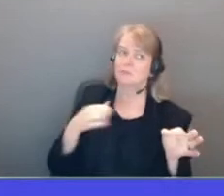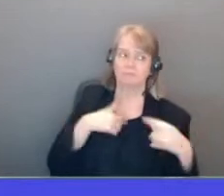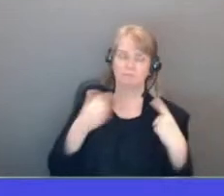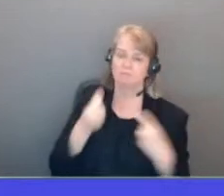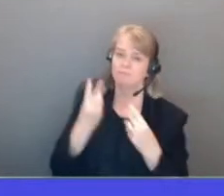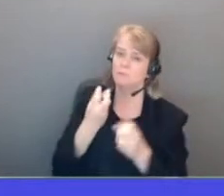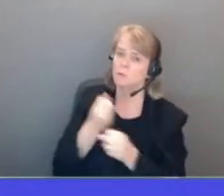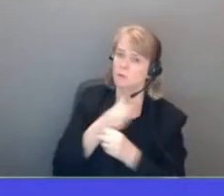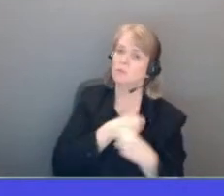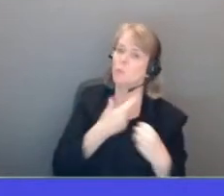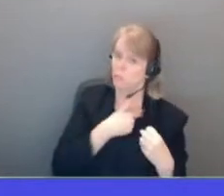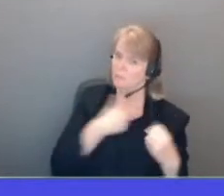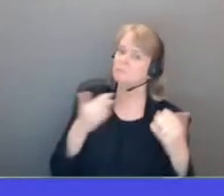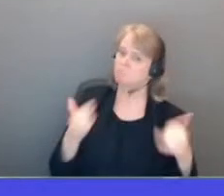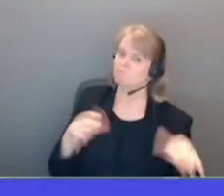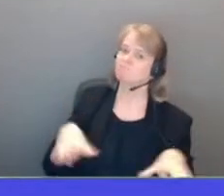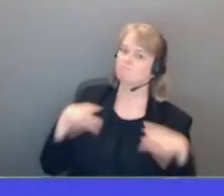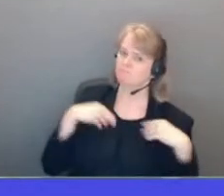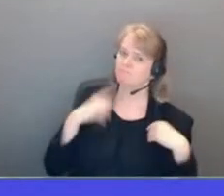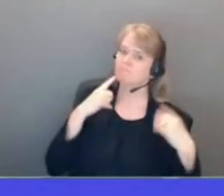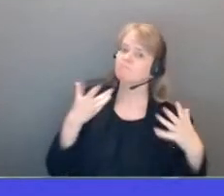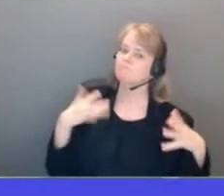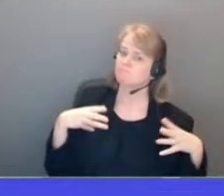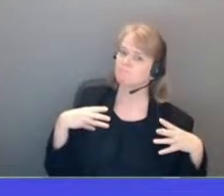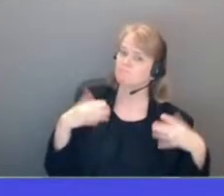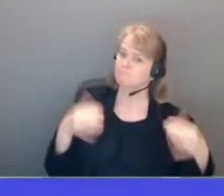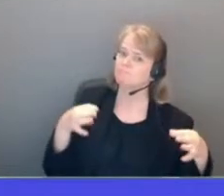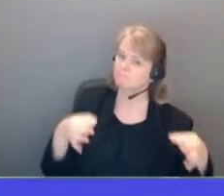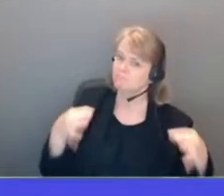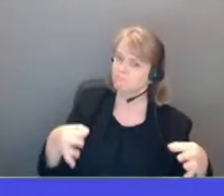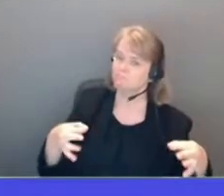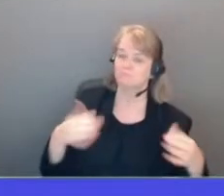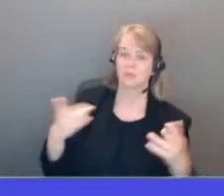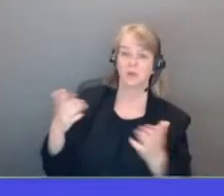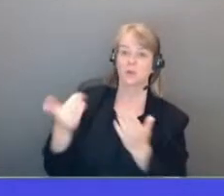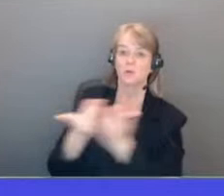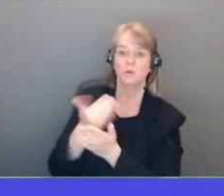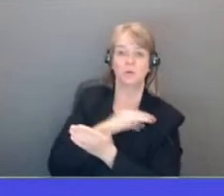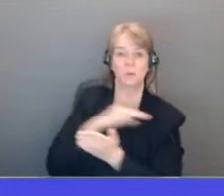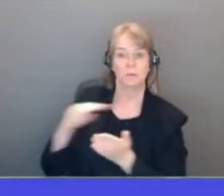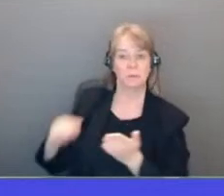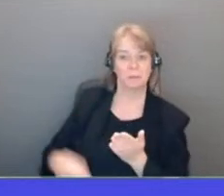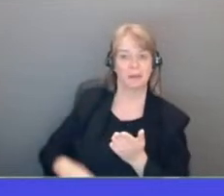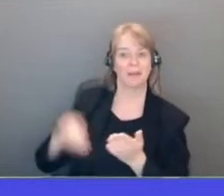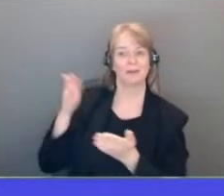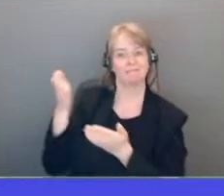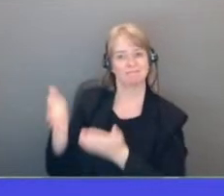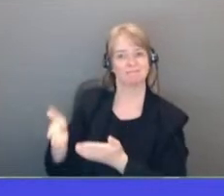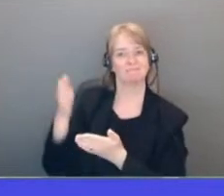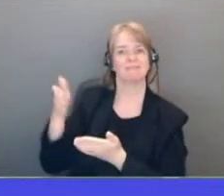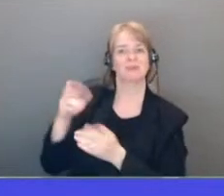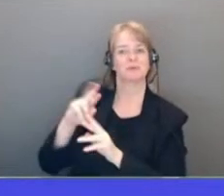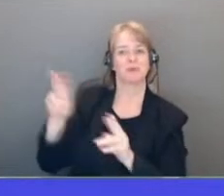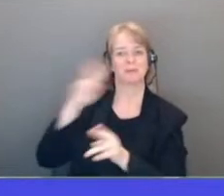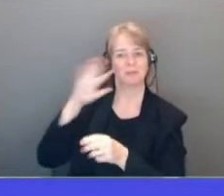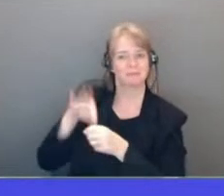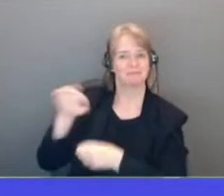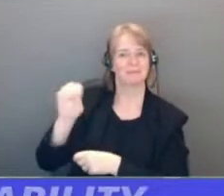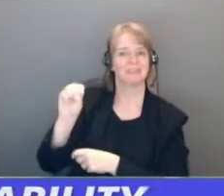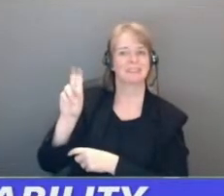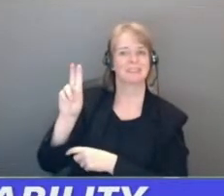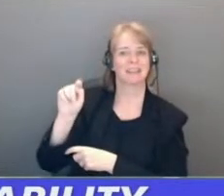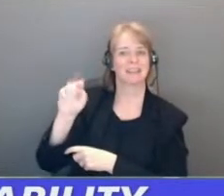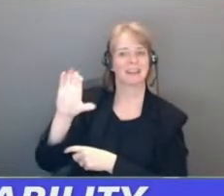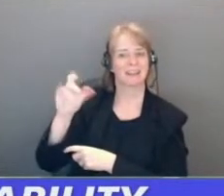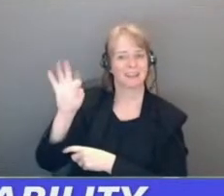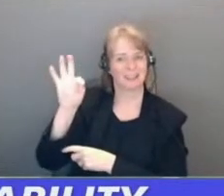And we hand the city over to the new Mayor-elect Sutcliffe and his council in good shape